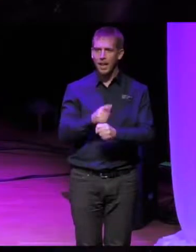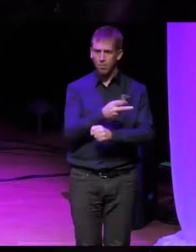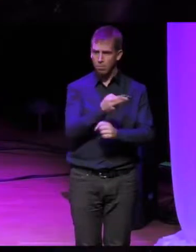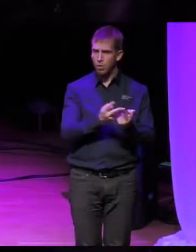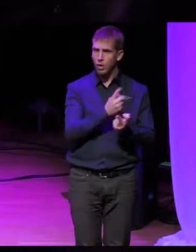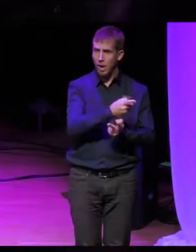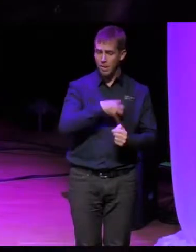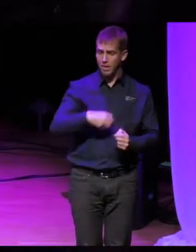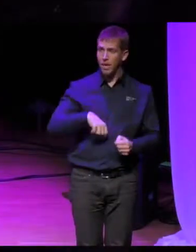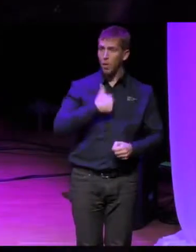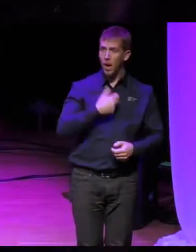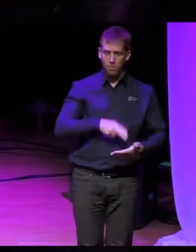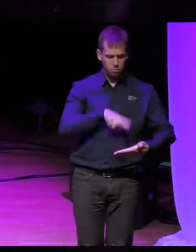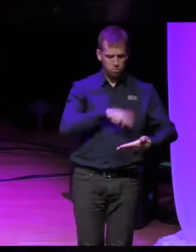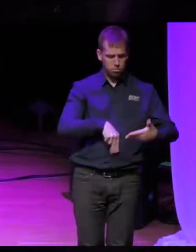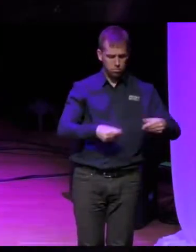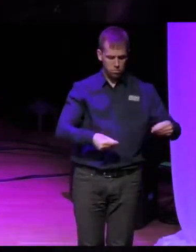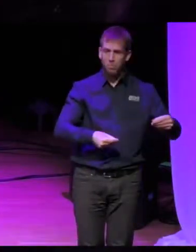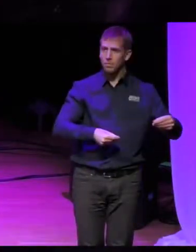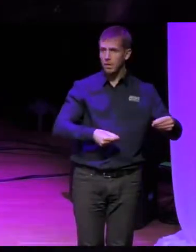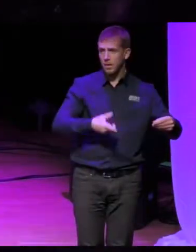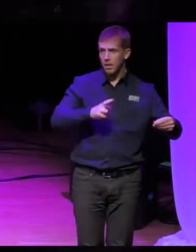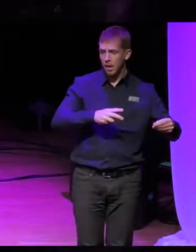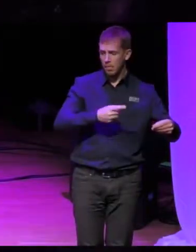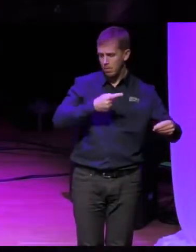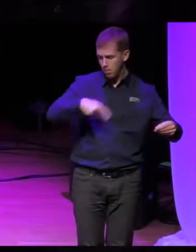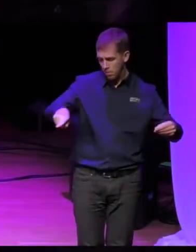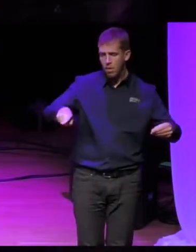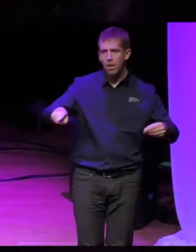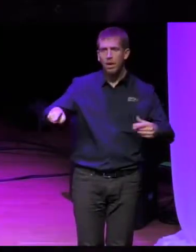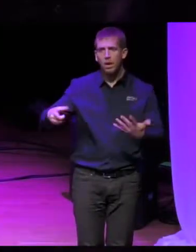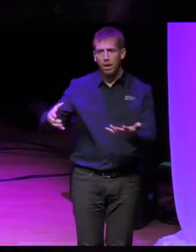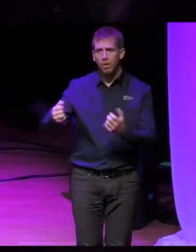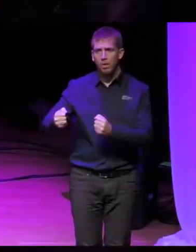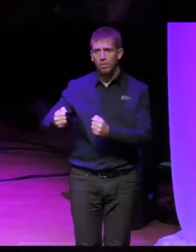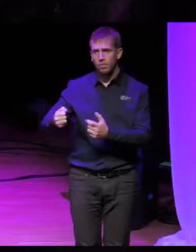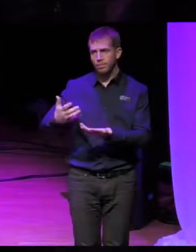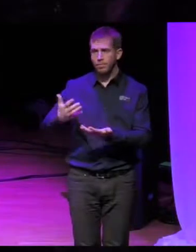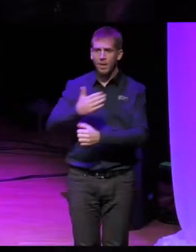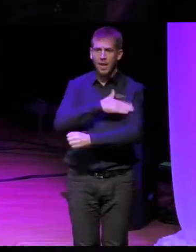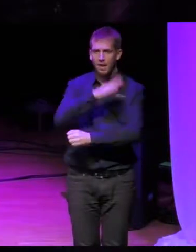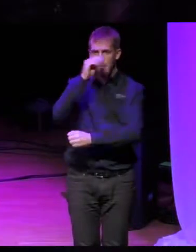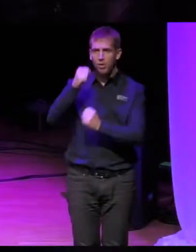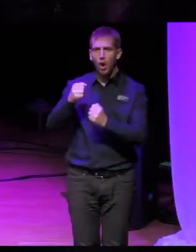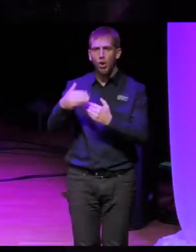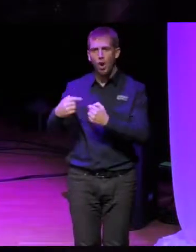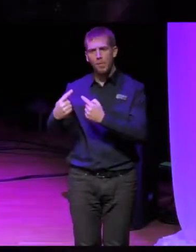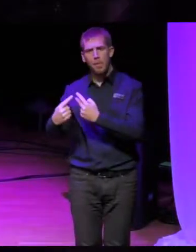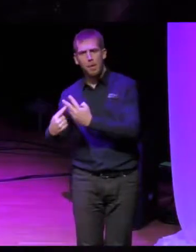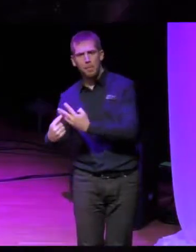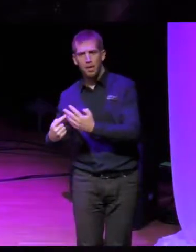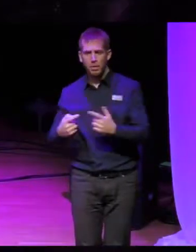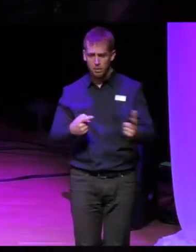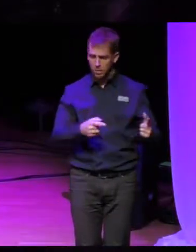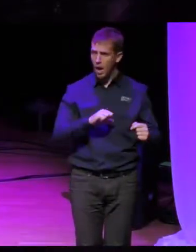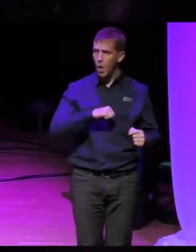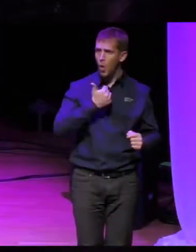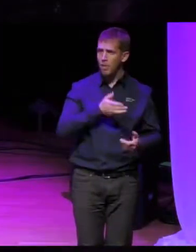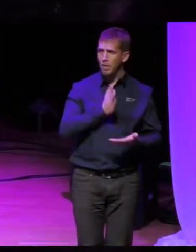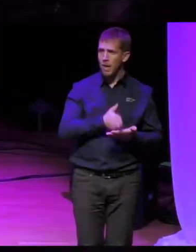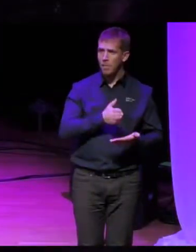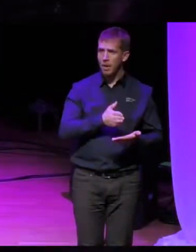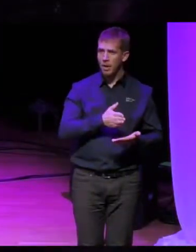order directing federal officials to do something or requiring certain actions.